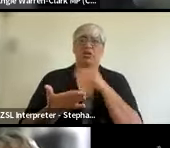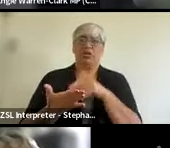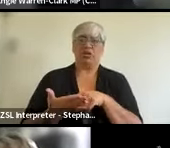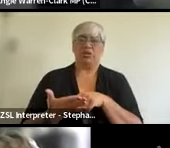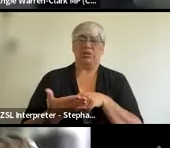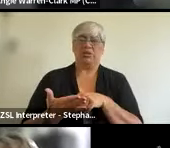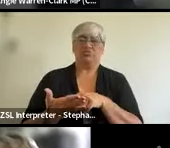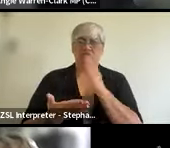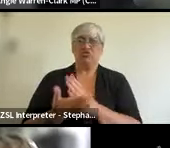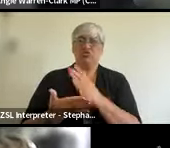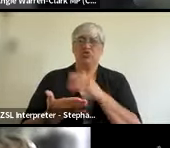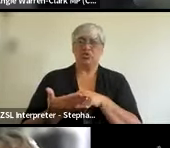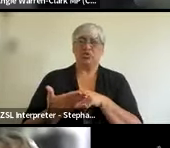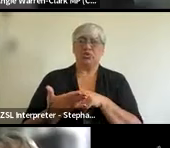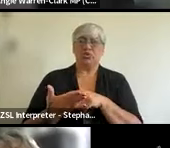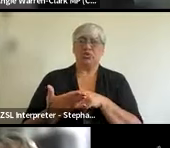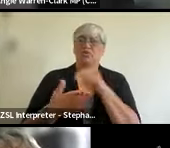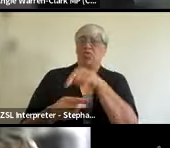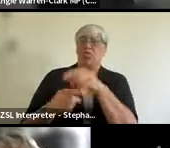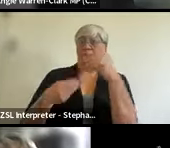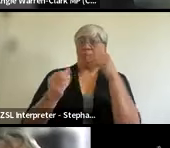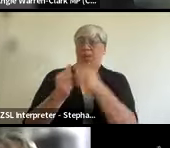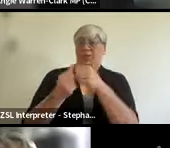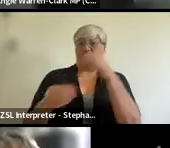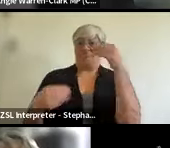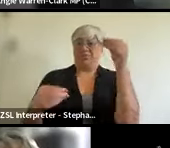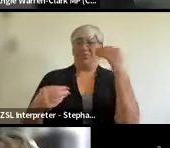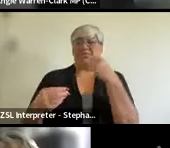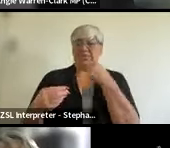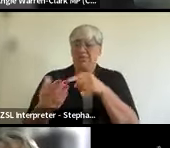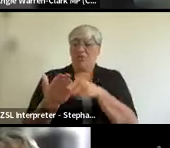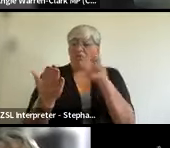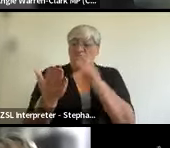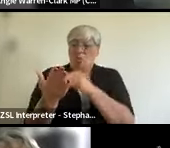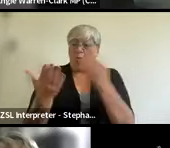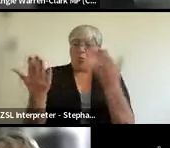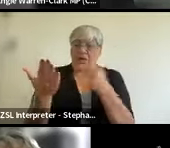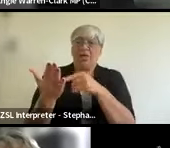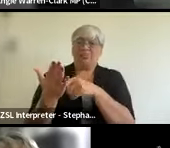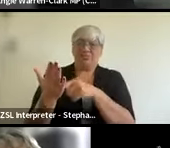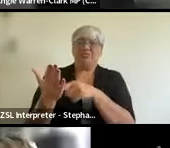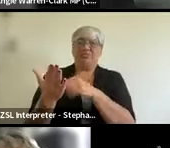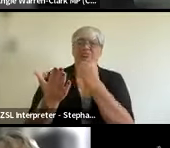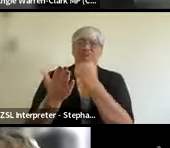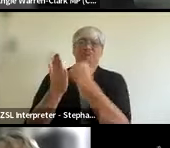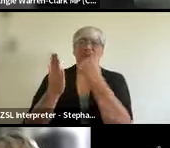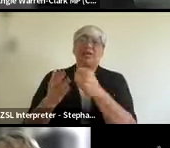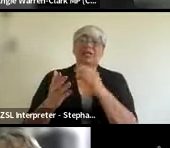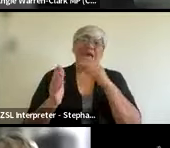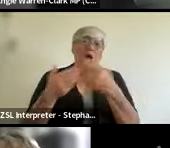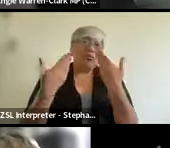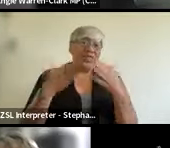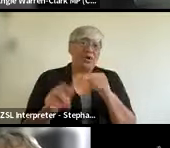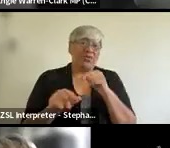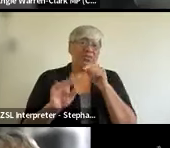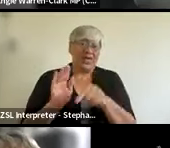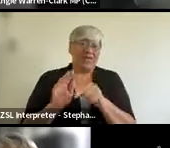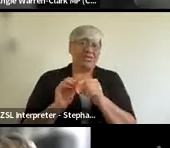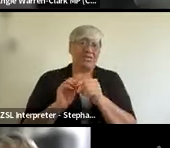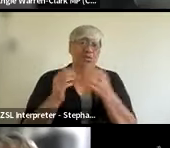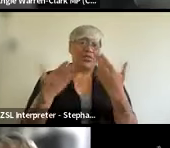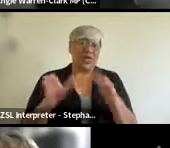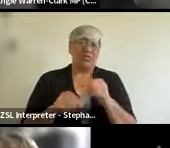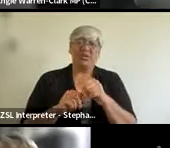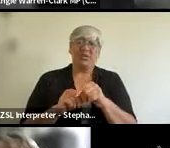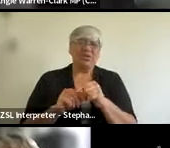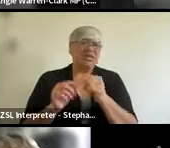authenticity to the document, that says where it came from. Without the alt tag, that even if all